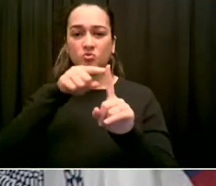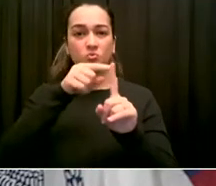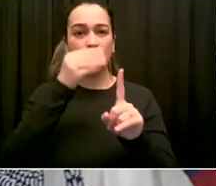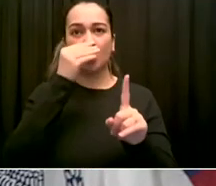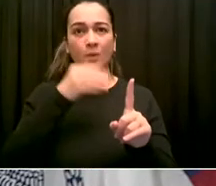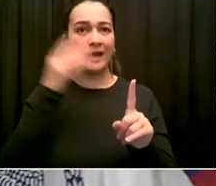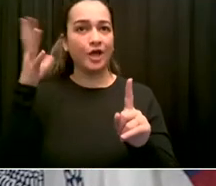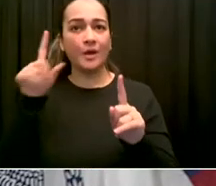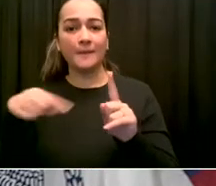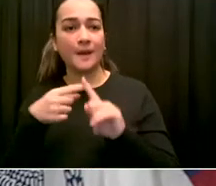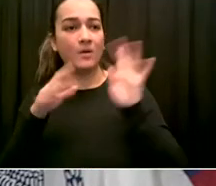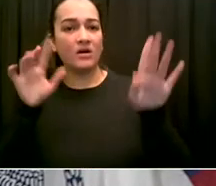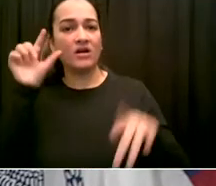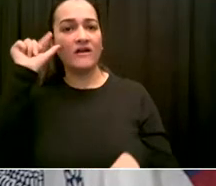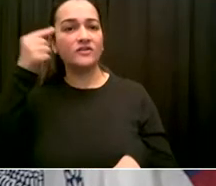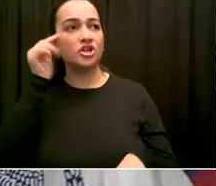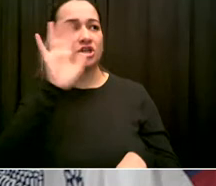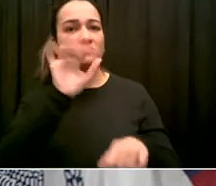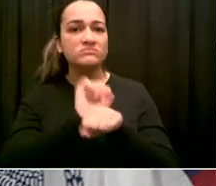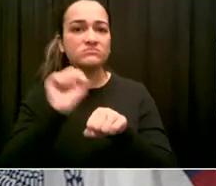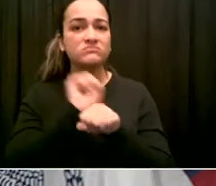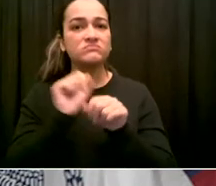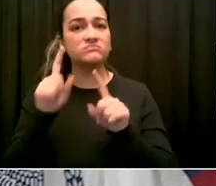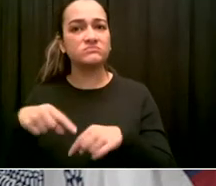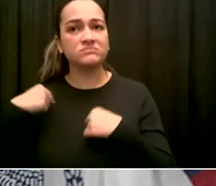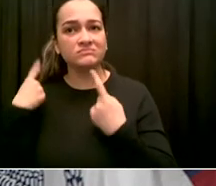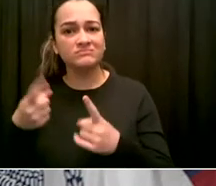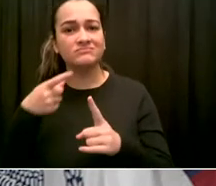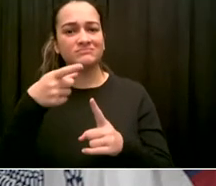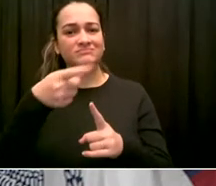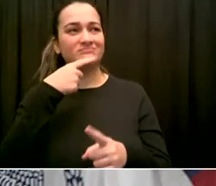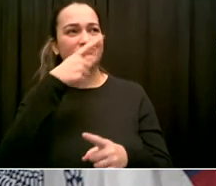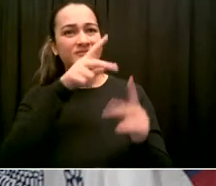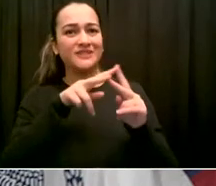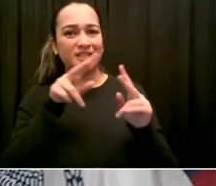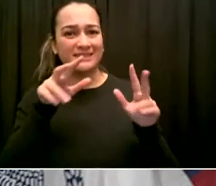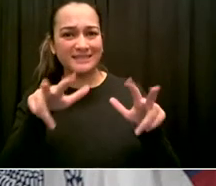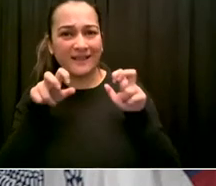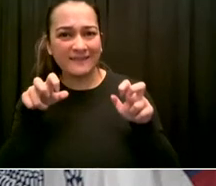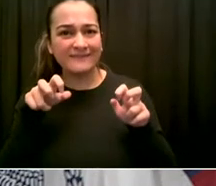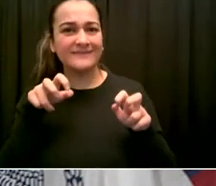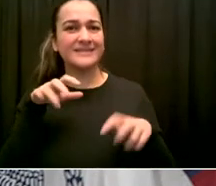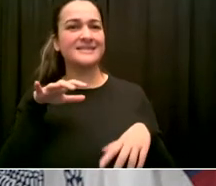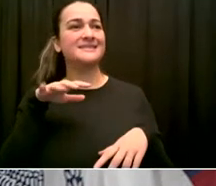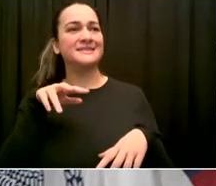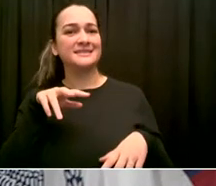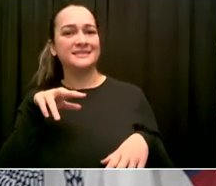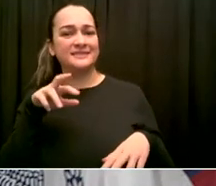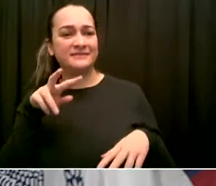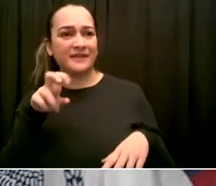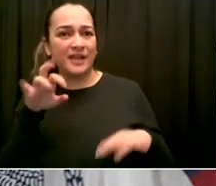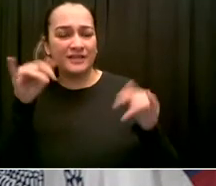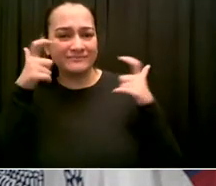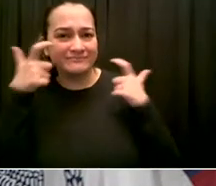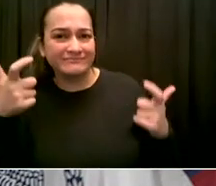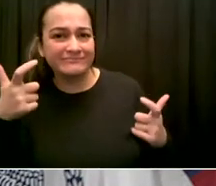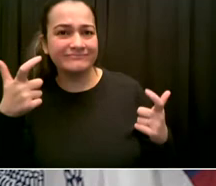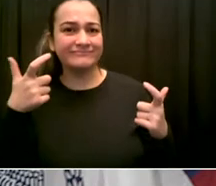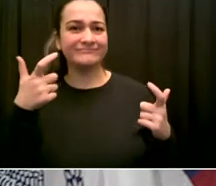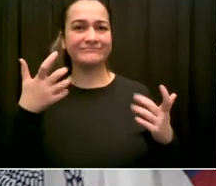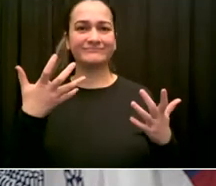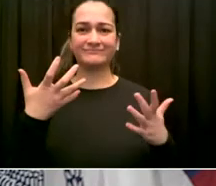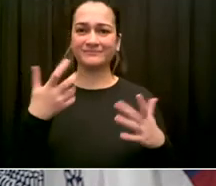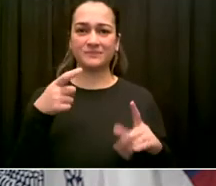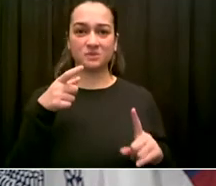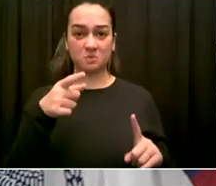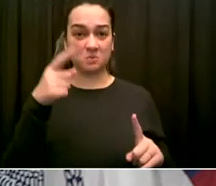counterproductive. I wanted to get your take on those words and, in general, the book deal as we have more details on it. Well,